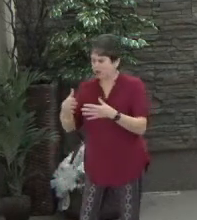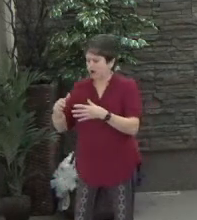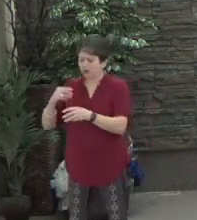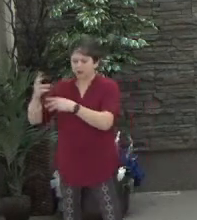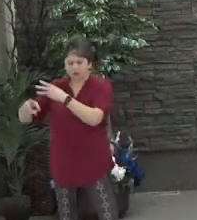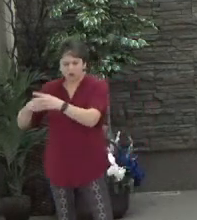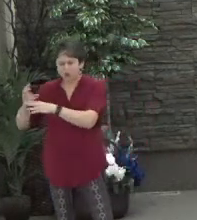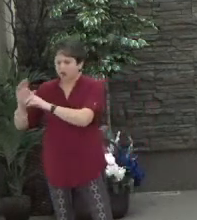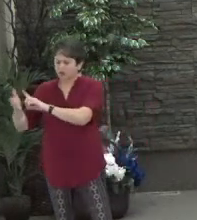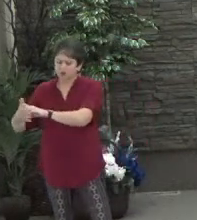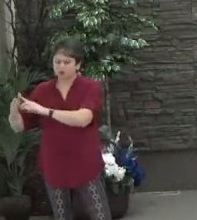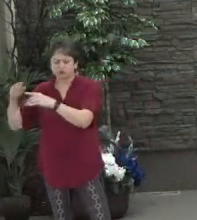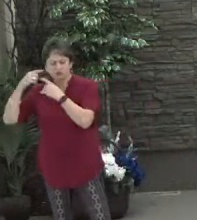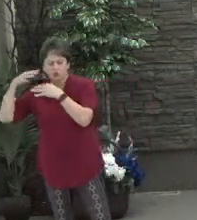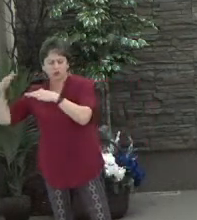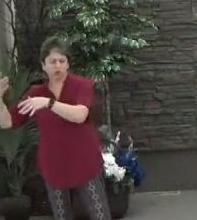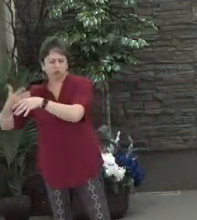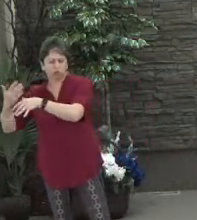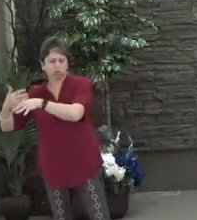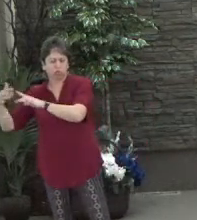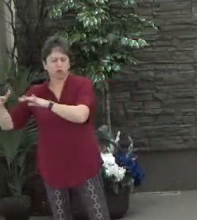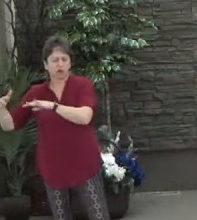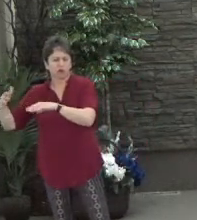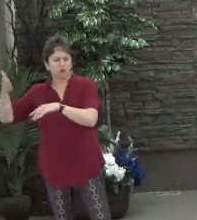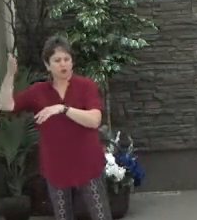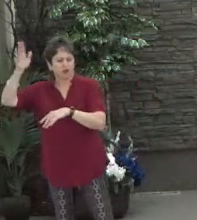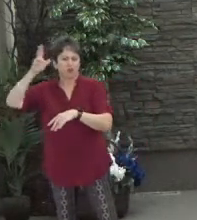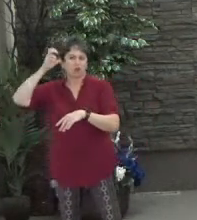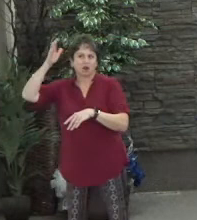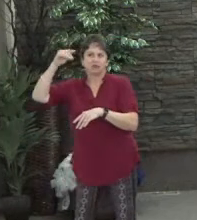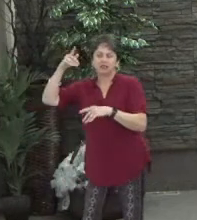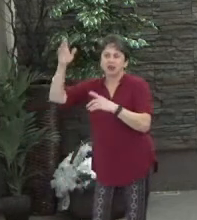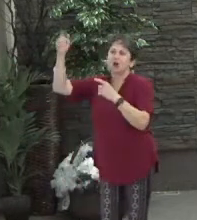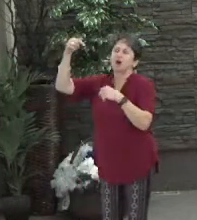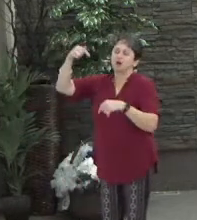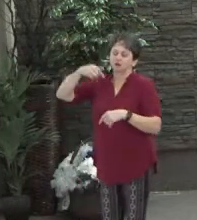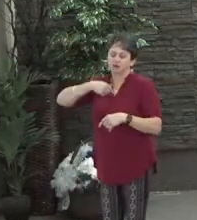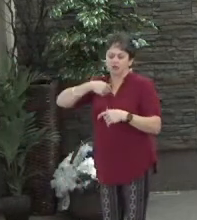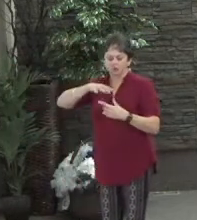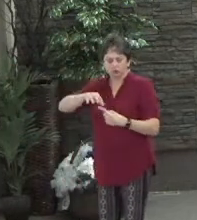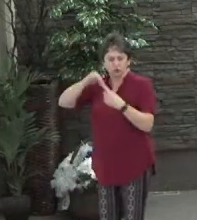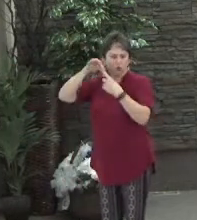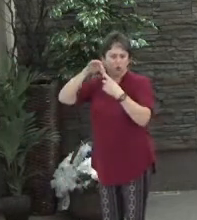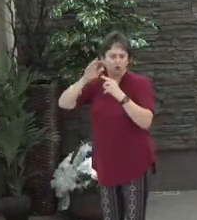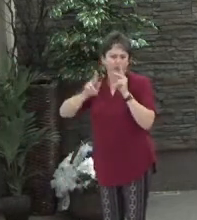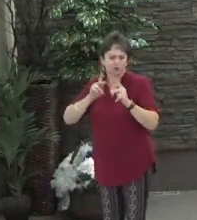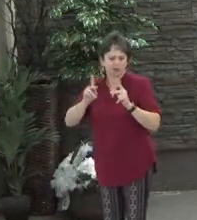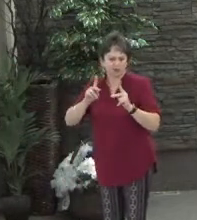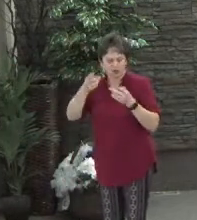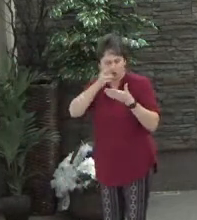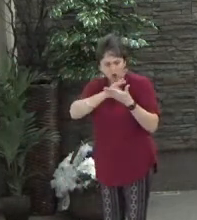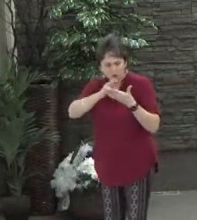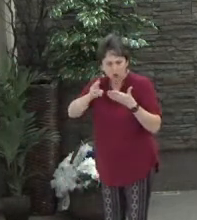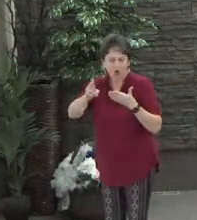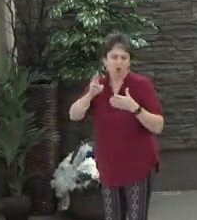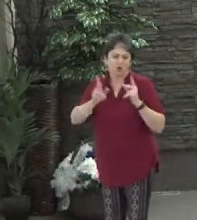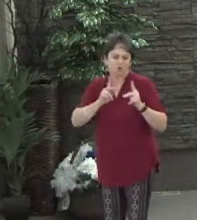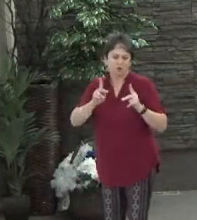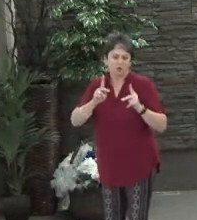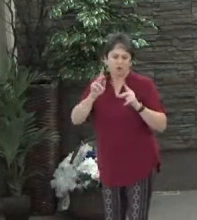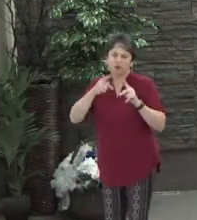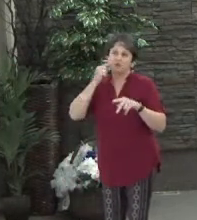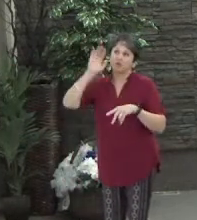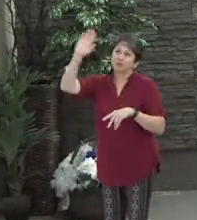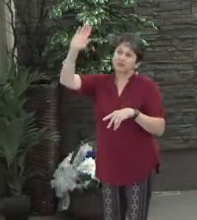we hear God saying, you are a chosen race, a royal priesthood, a holy nation, a people for His own